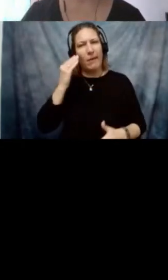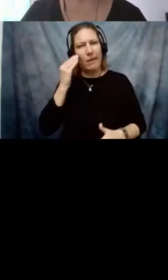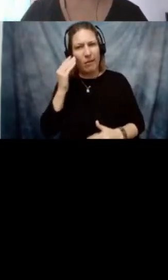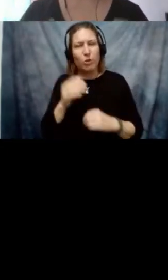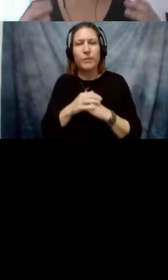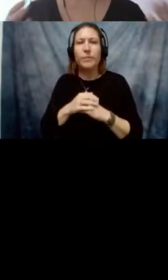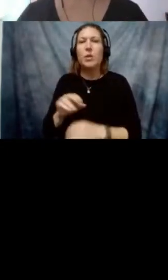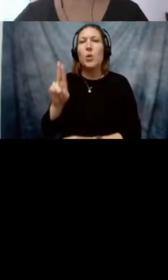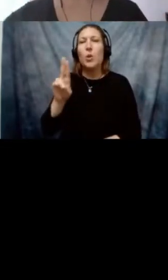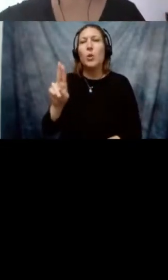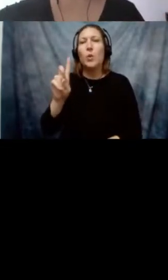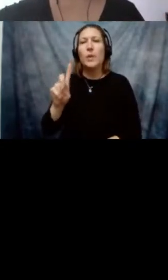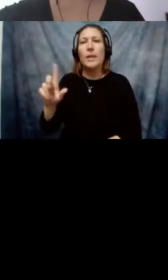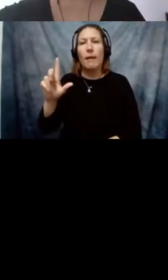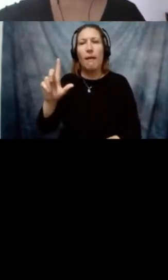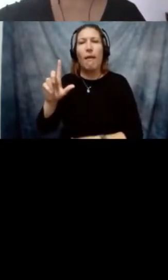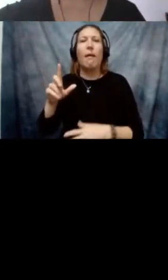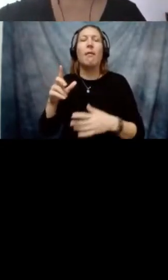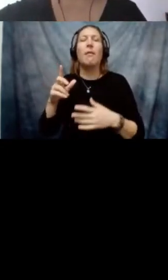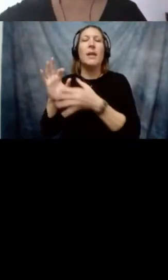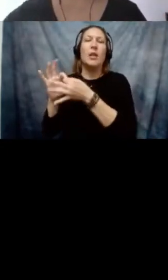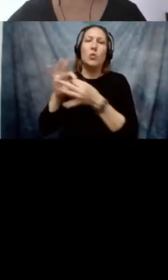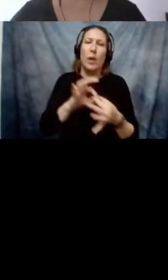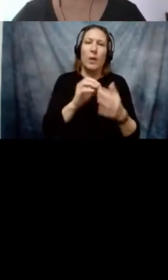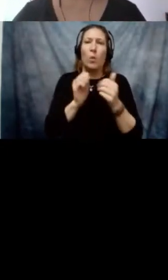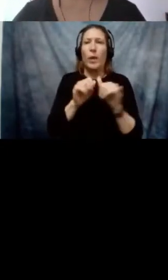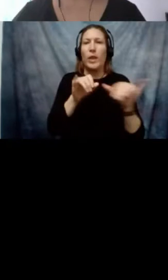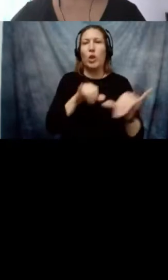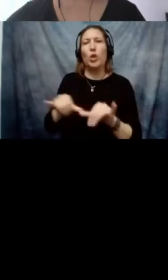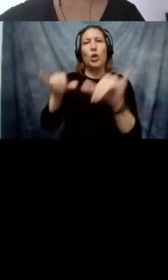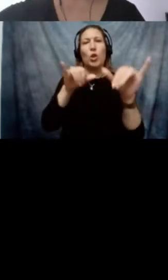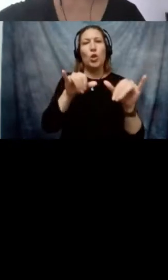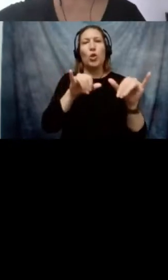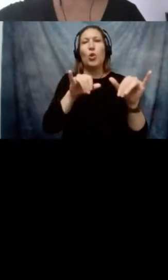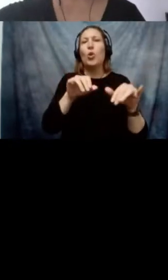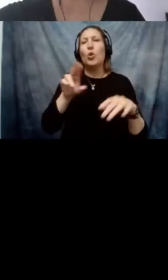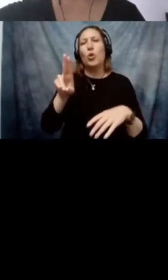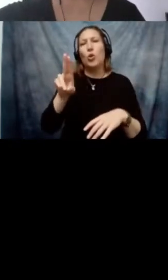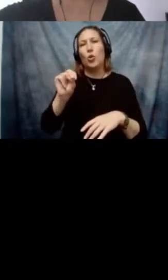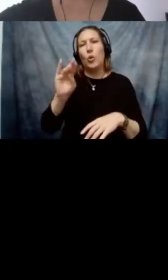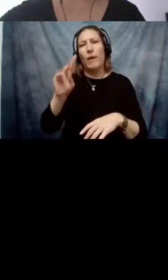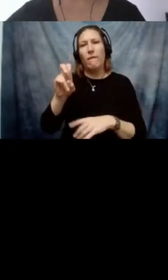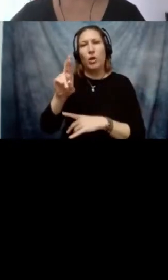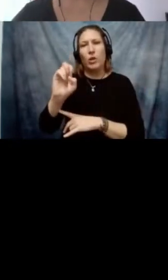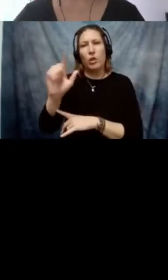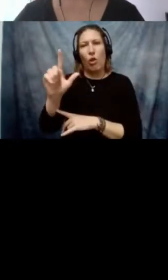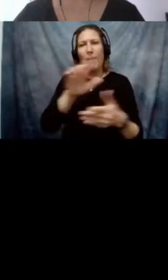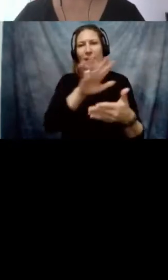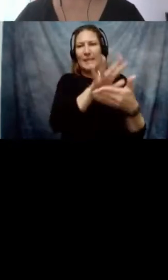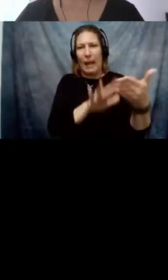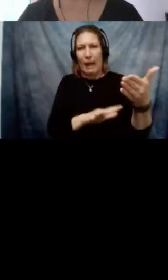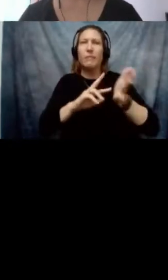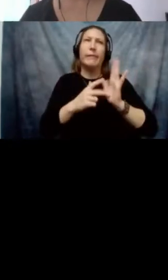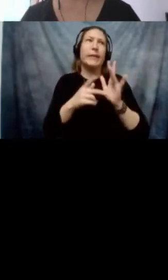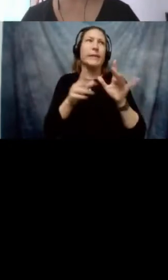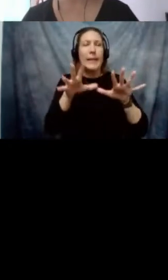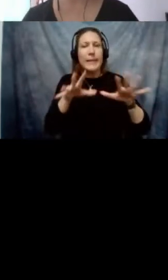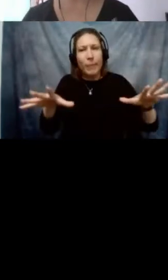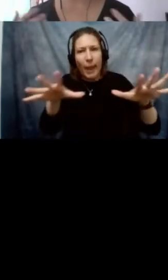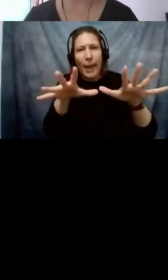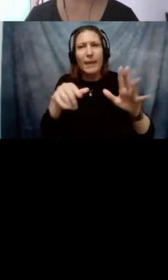is based off of a concept called universal design. And that's basically a broad spectrum of ideas that deals with spaces,